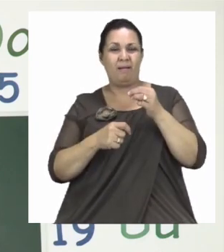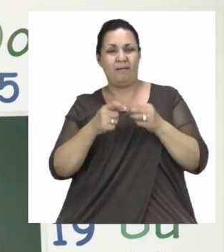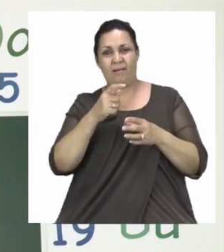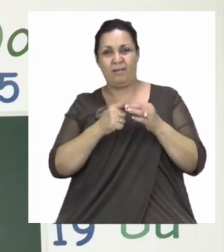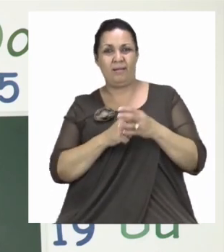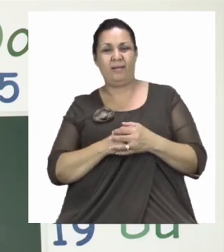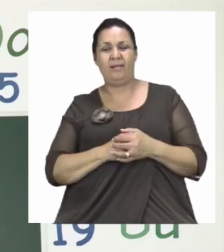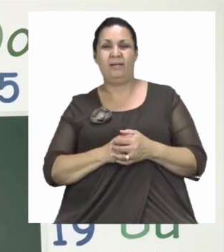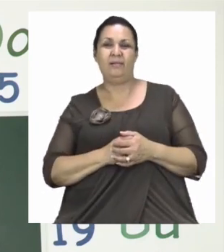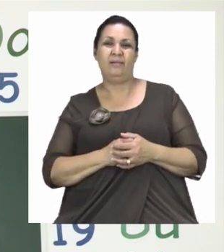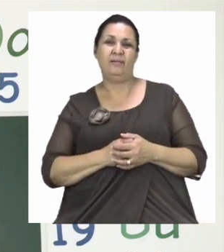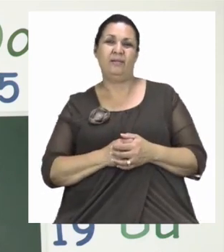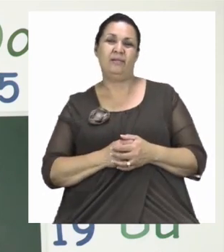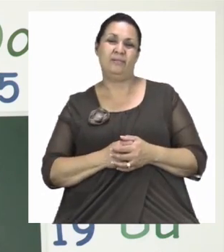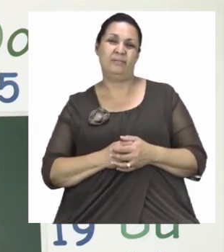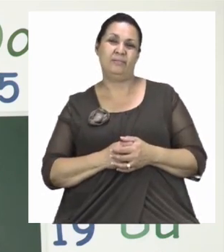1